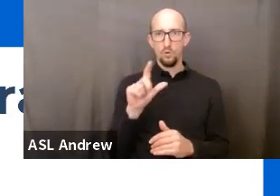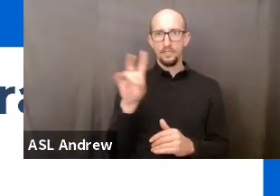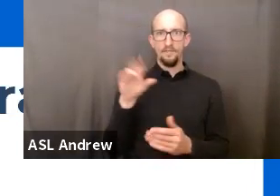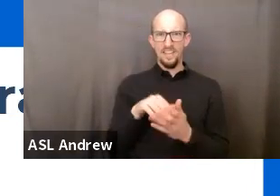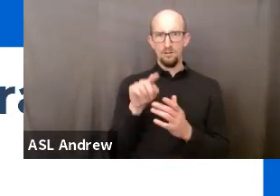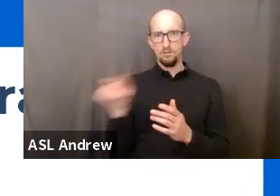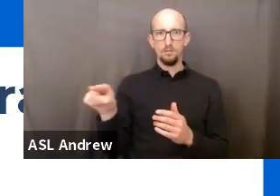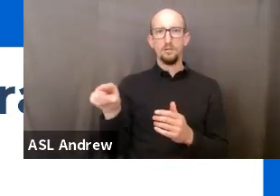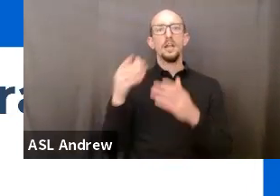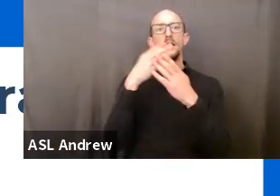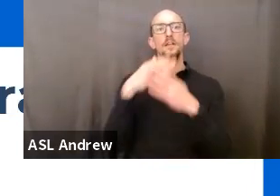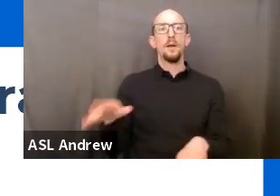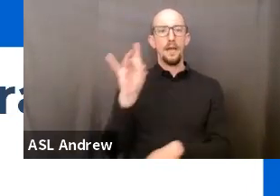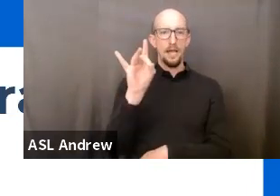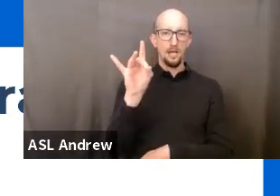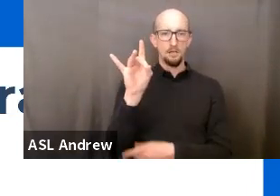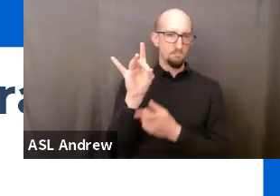number?